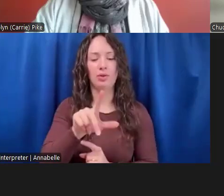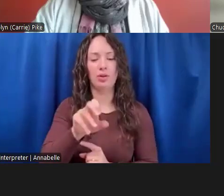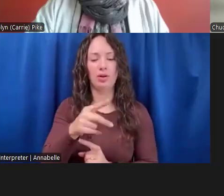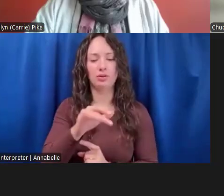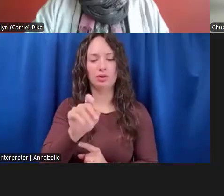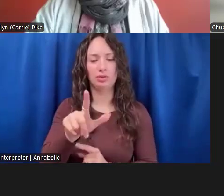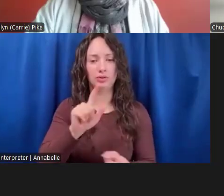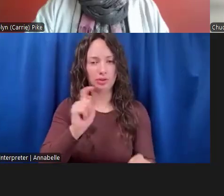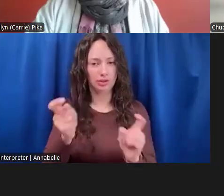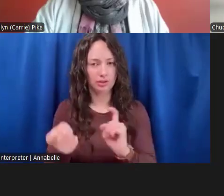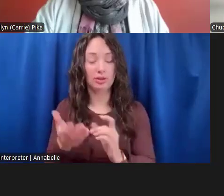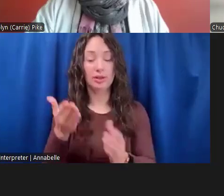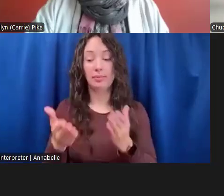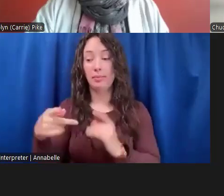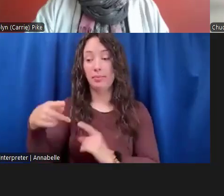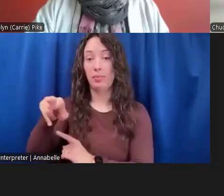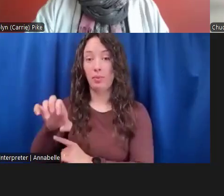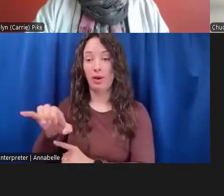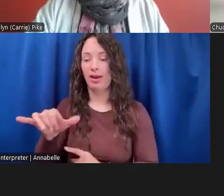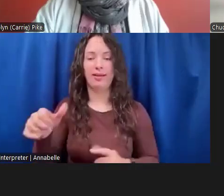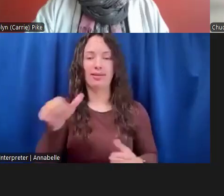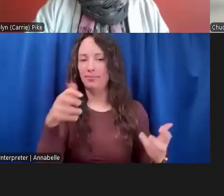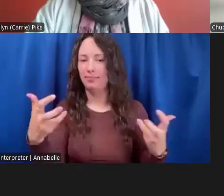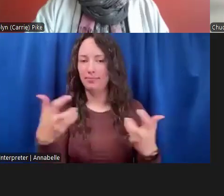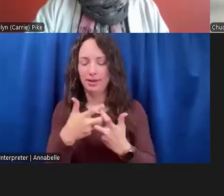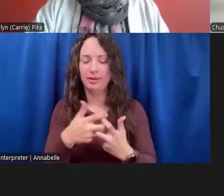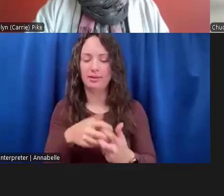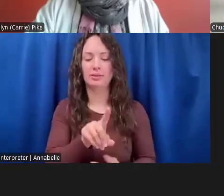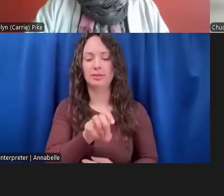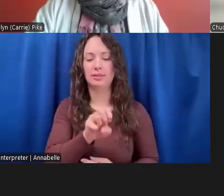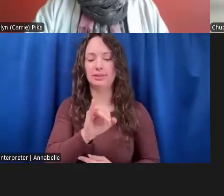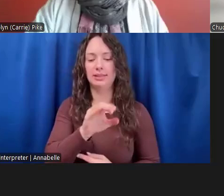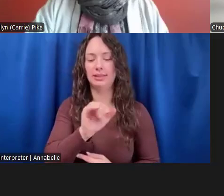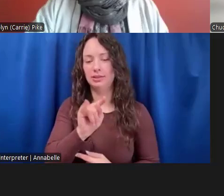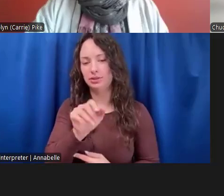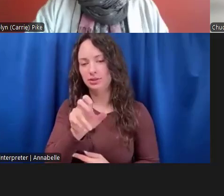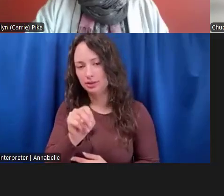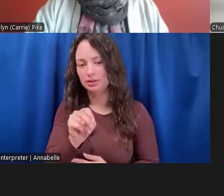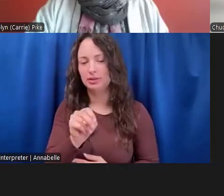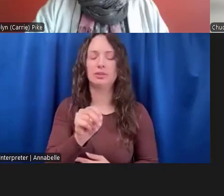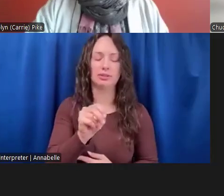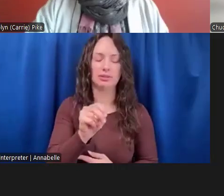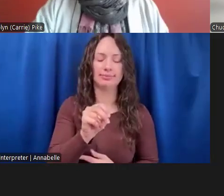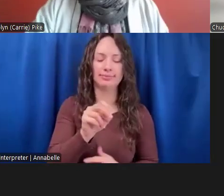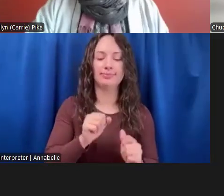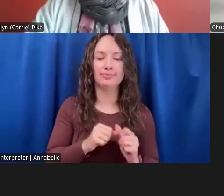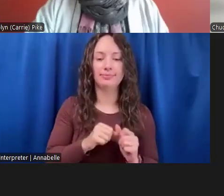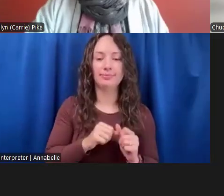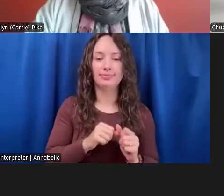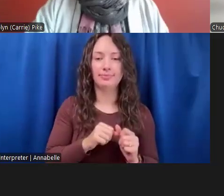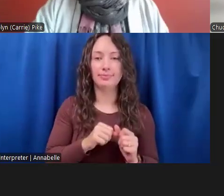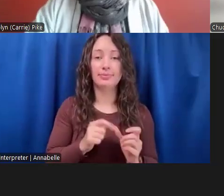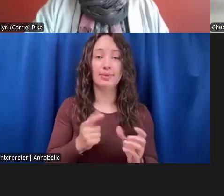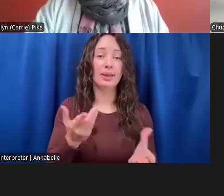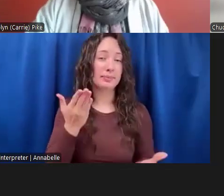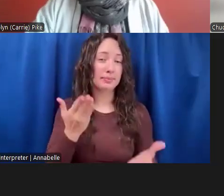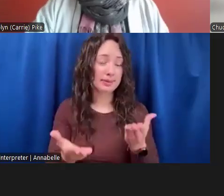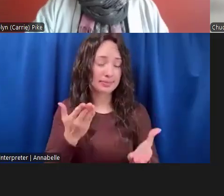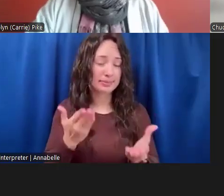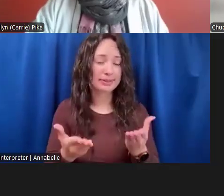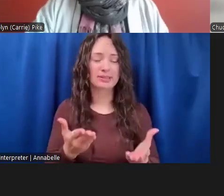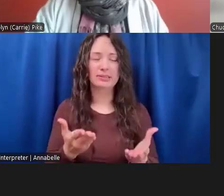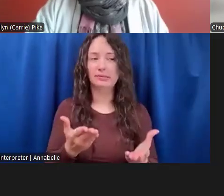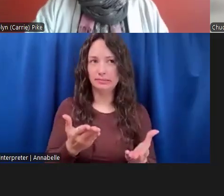between prey, again, desiccation, nest success. And so it might be more subtle